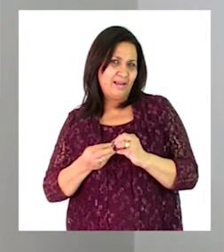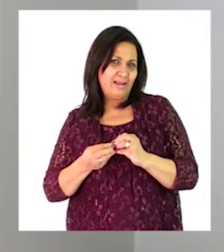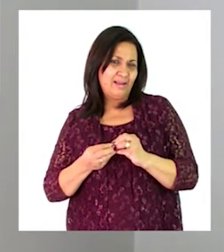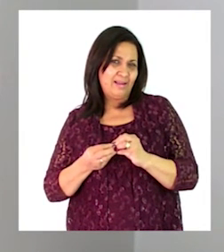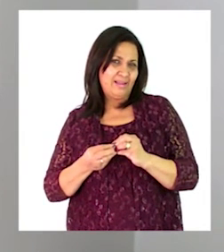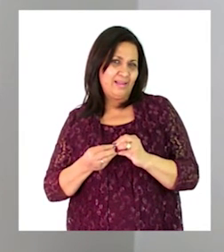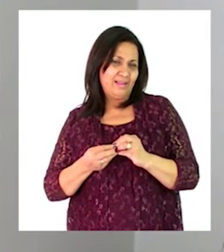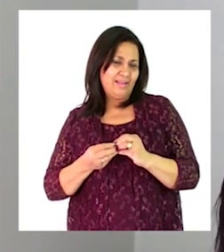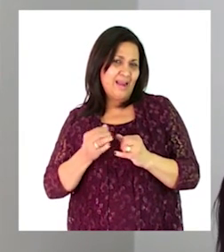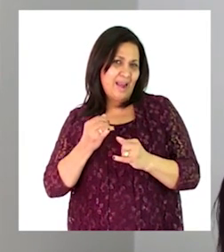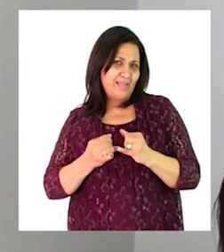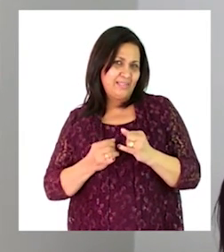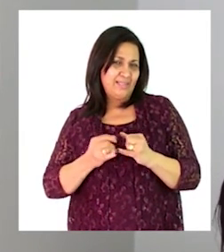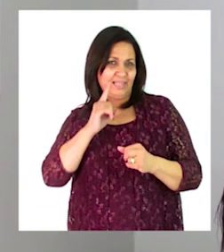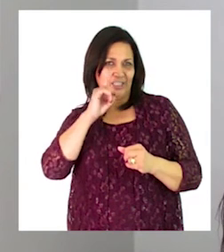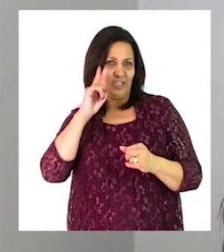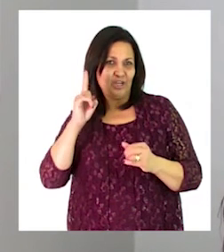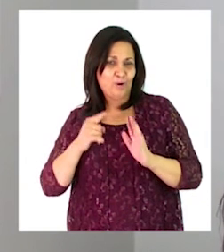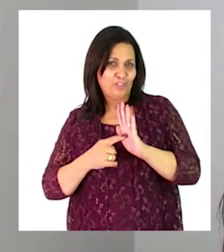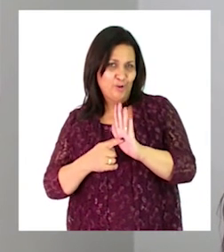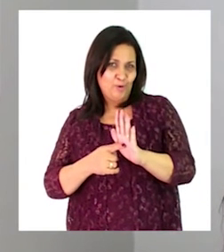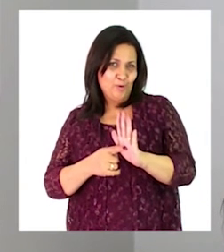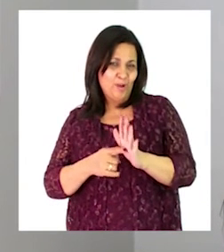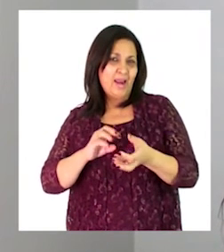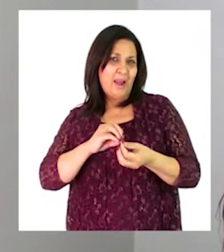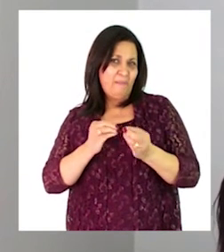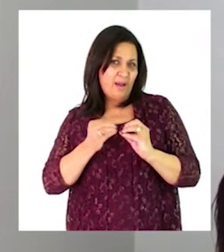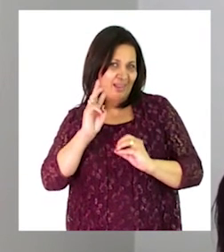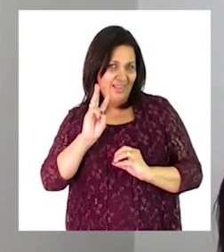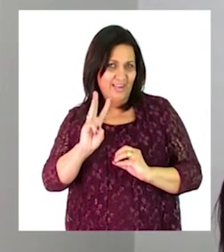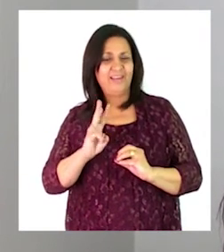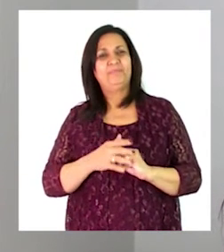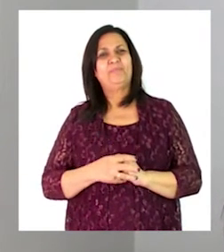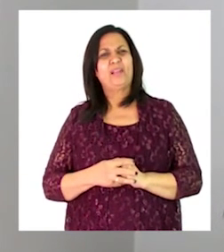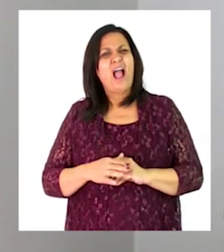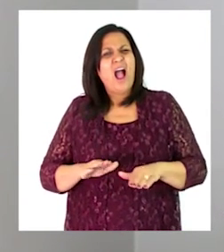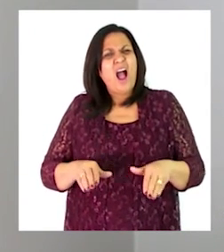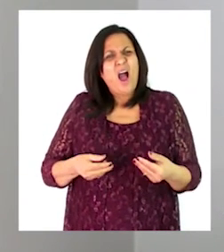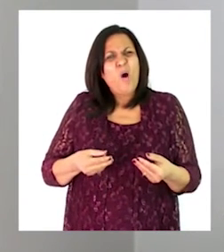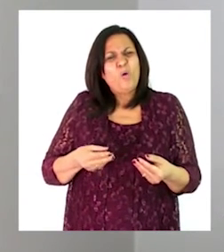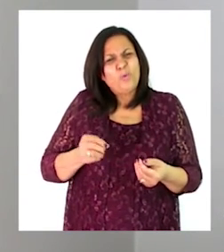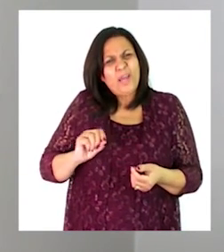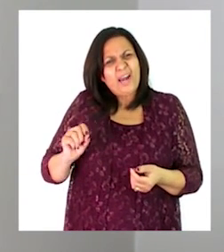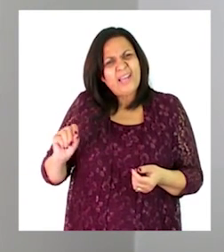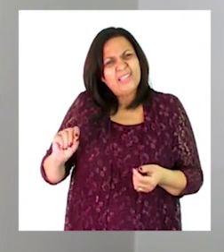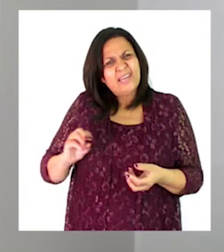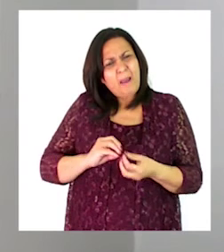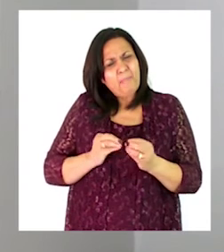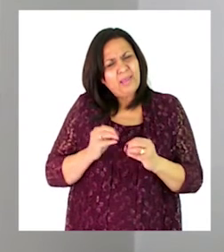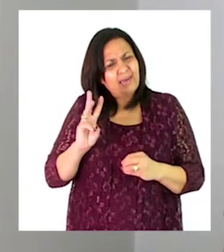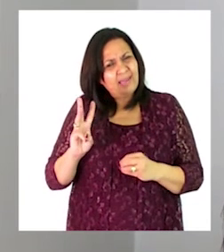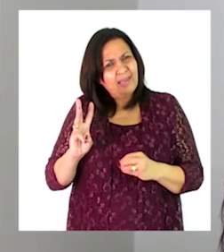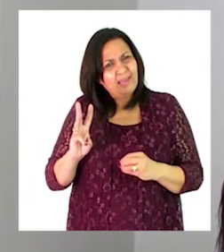to demonstrate to you. Number 3. How do we write number 3? There is